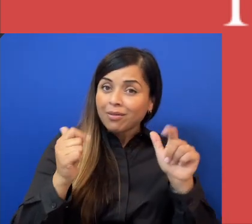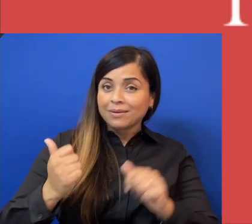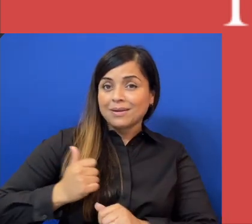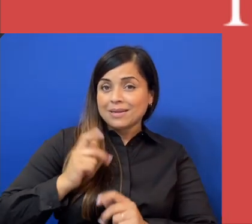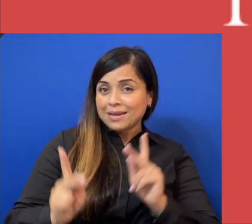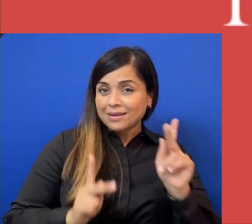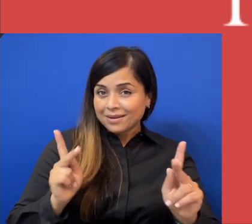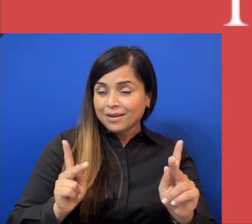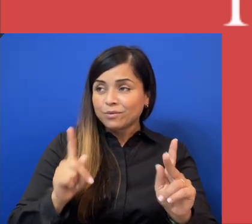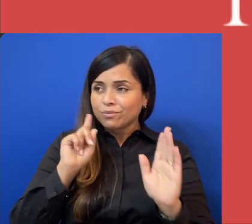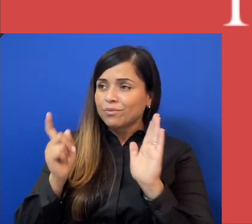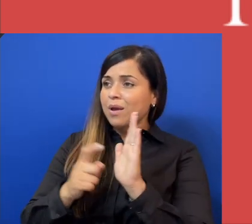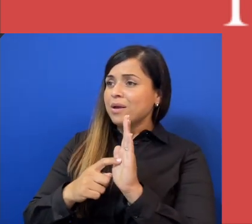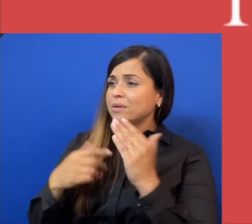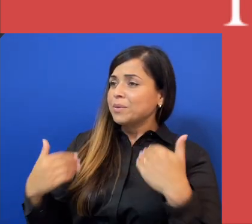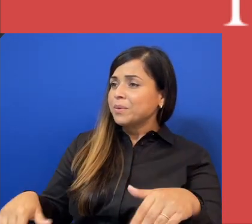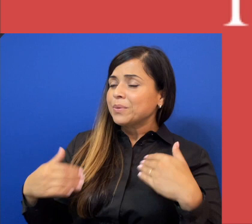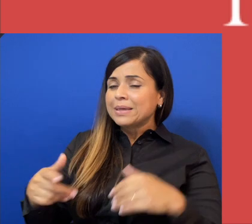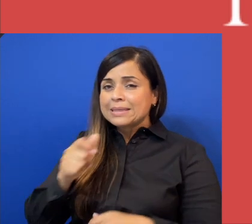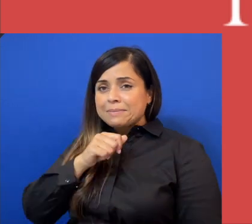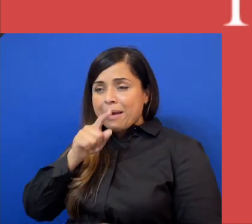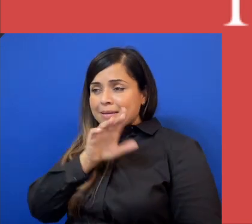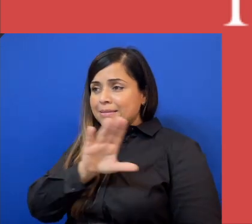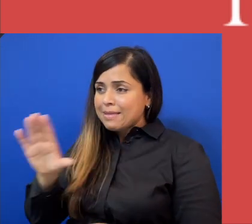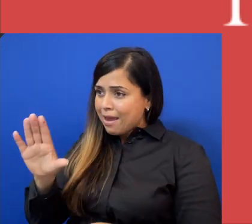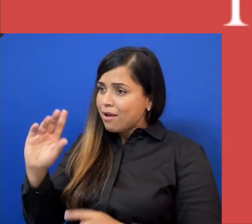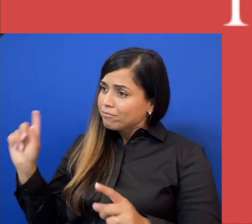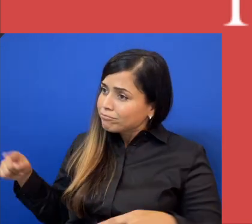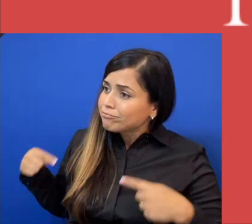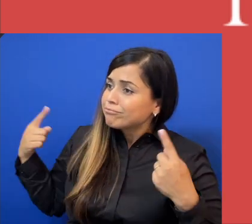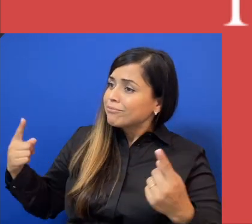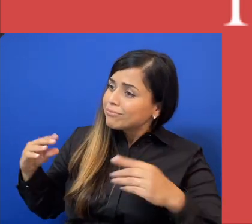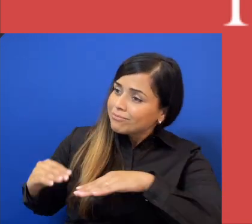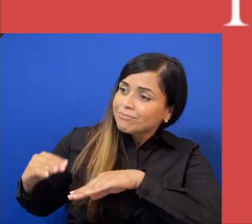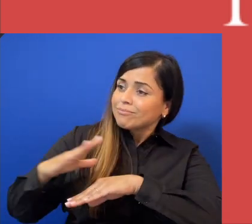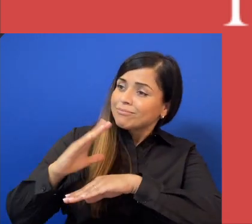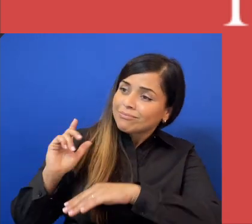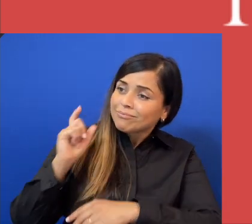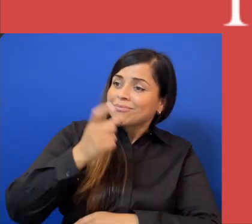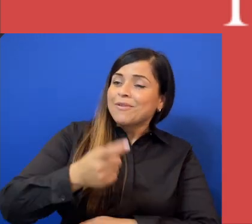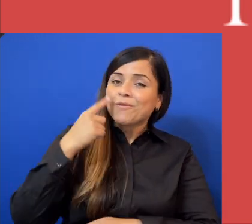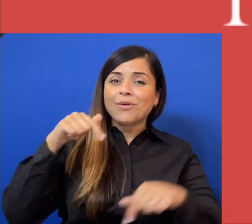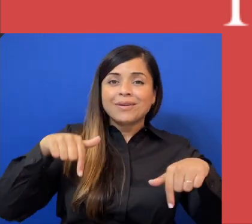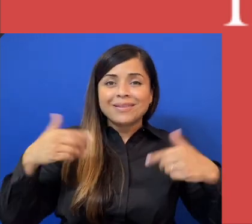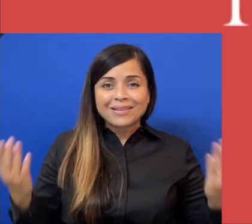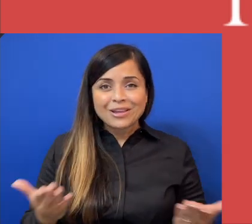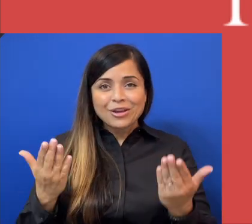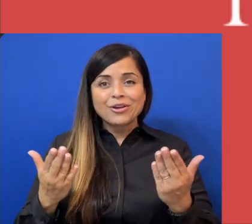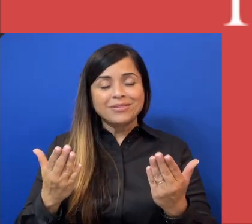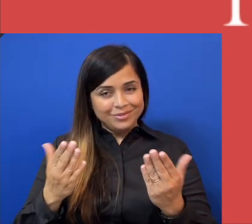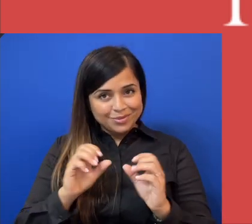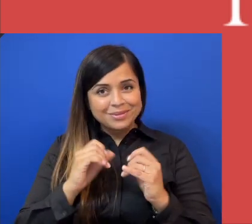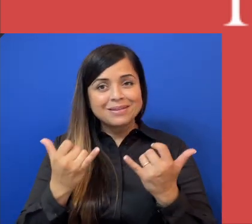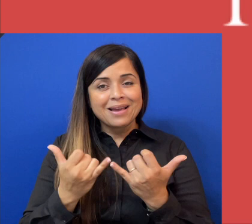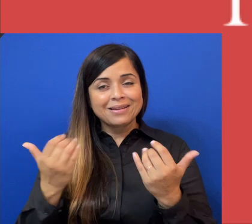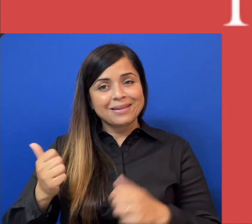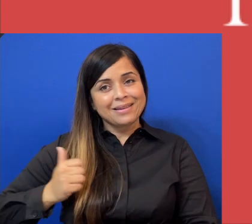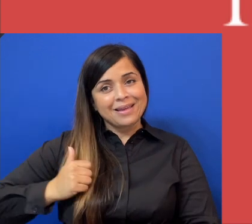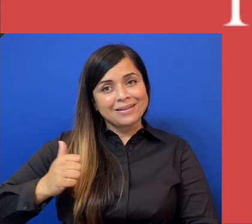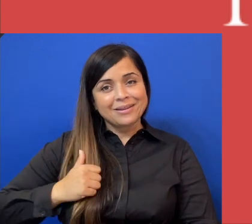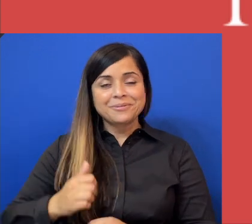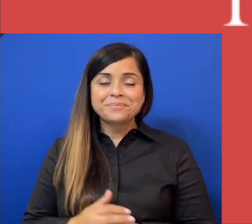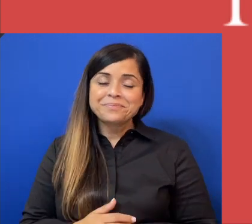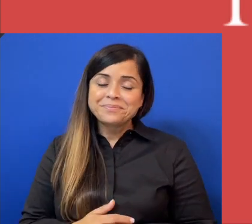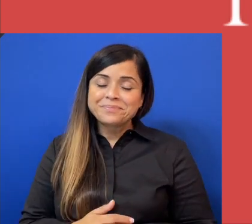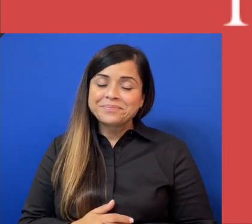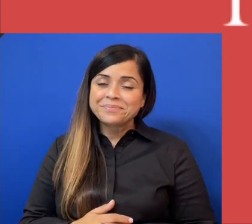made and continue to make to our society. On behalf of our family, Sophie and I extend our heartfelt